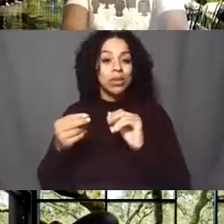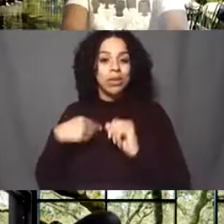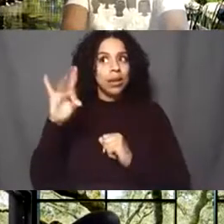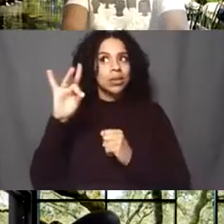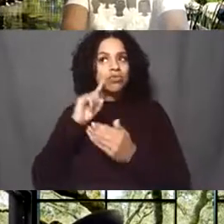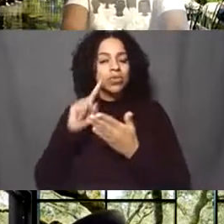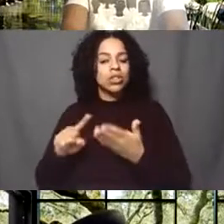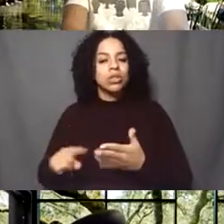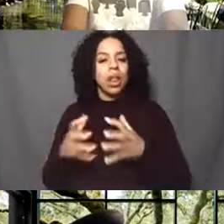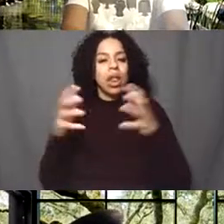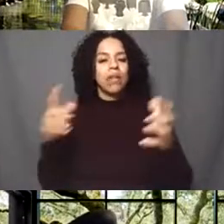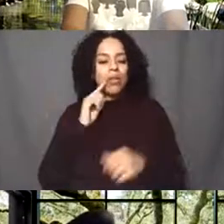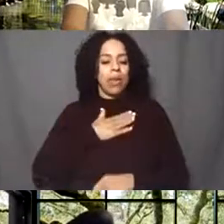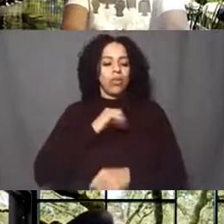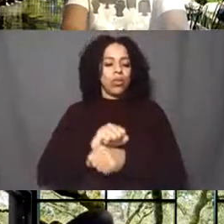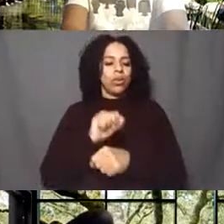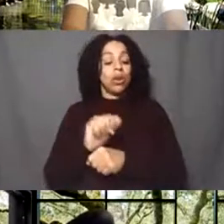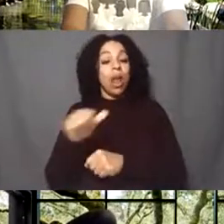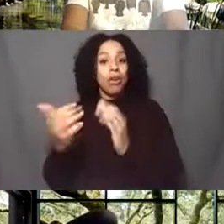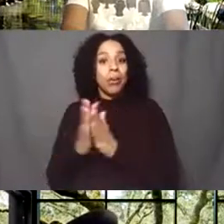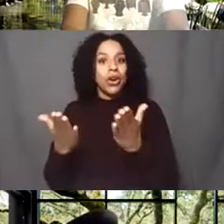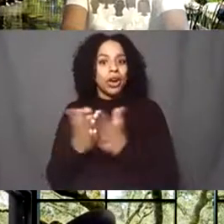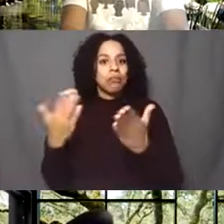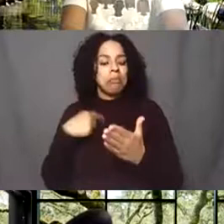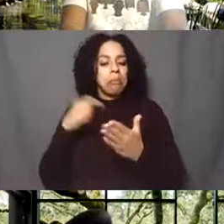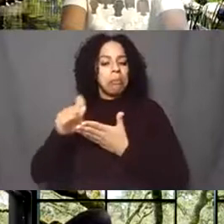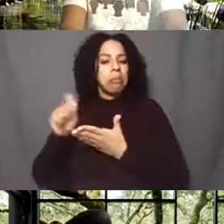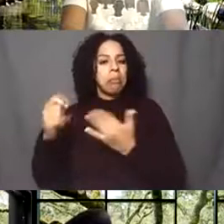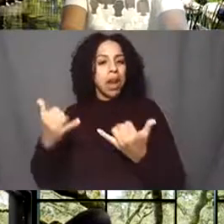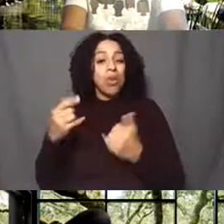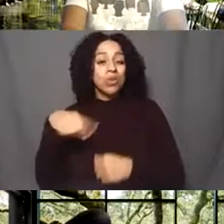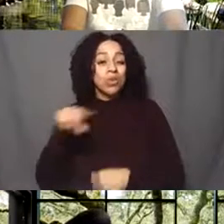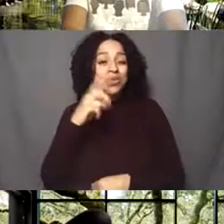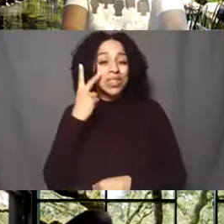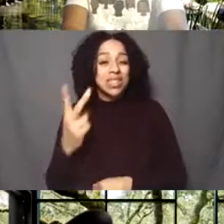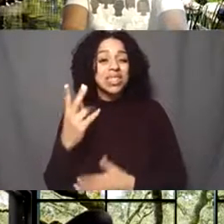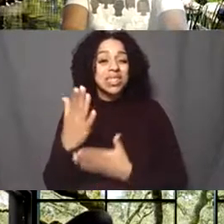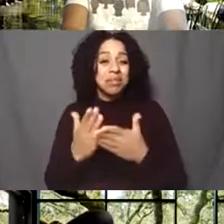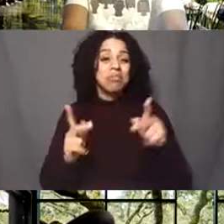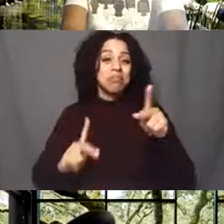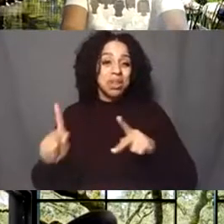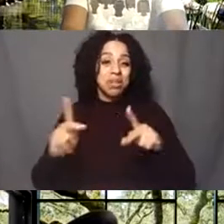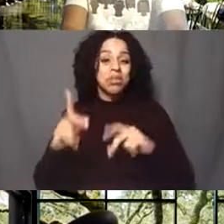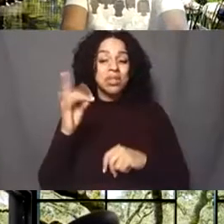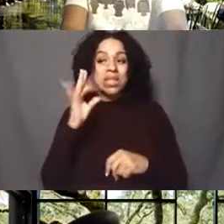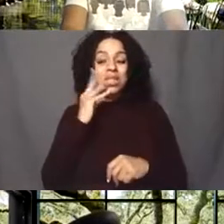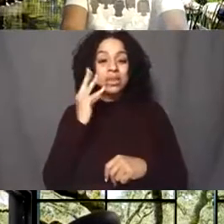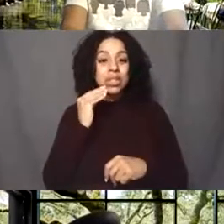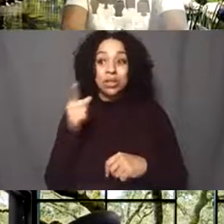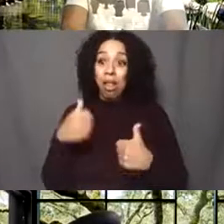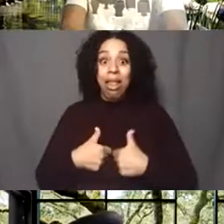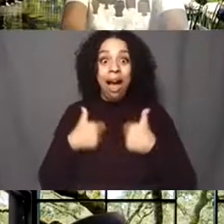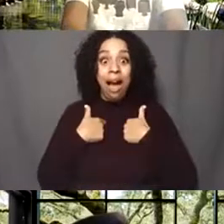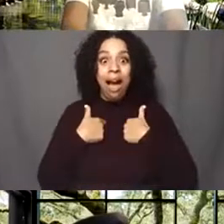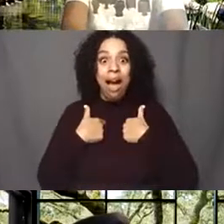doing, another book that I'm working on, when you see people skinned alive, people's body parts cut off one bit